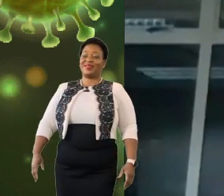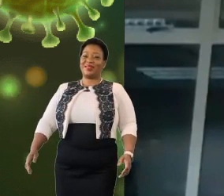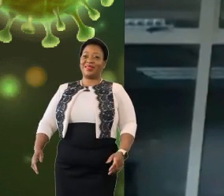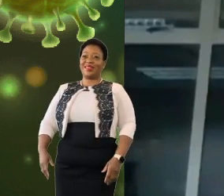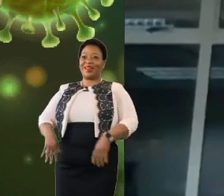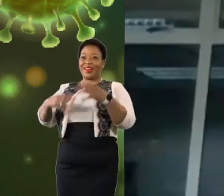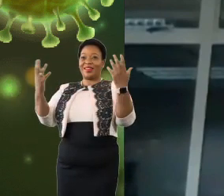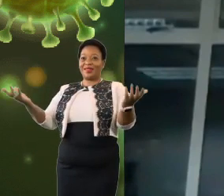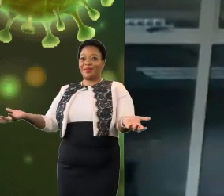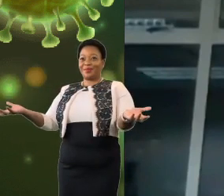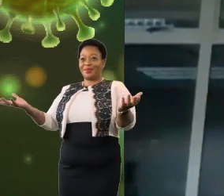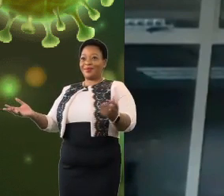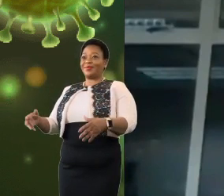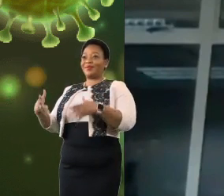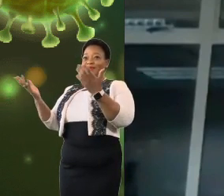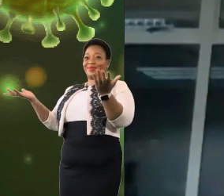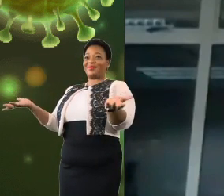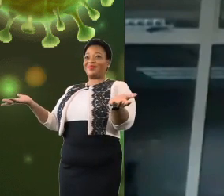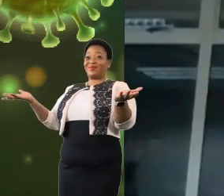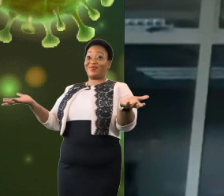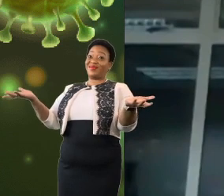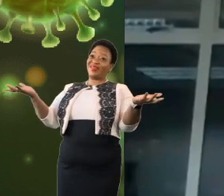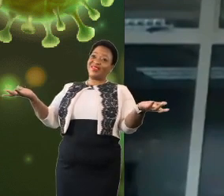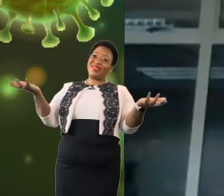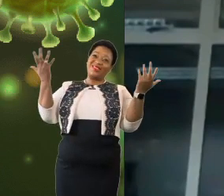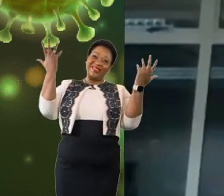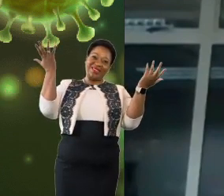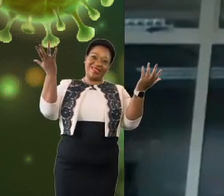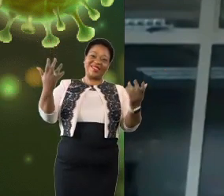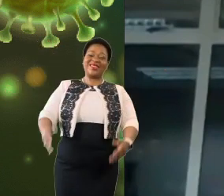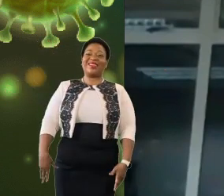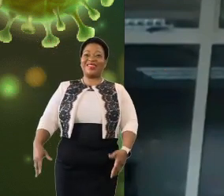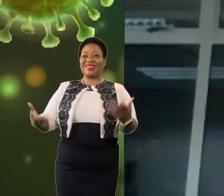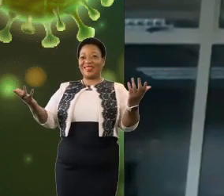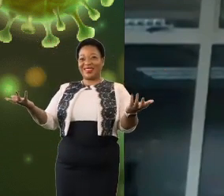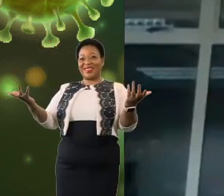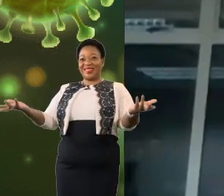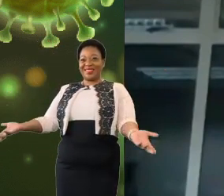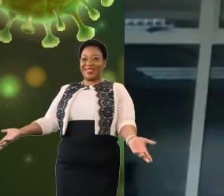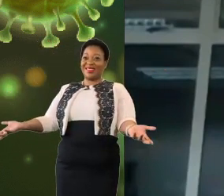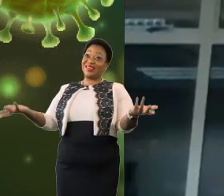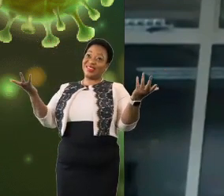in order for these projects then to create jobs in our province.